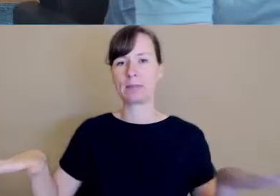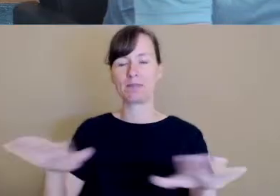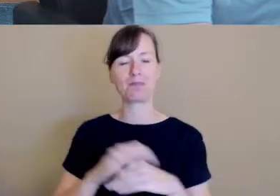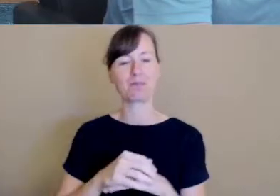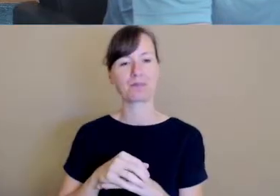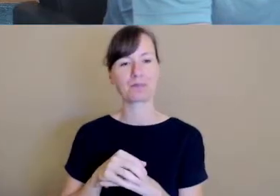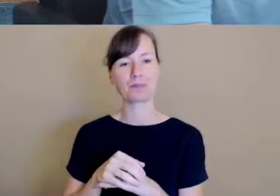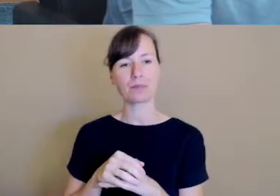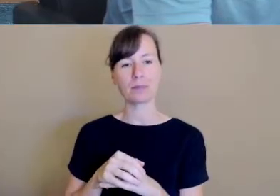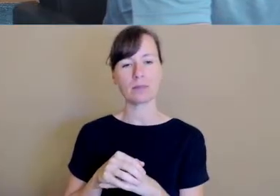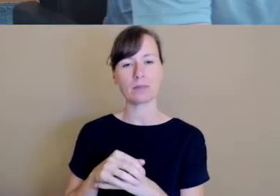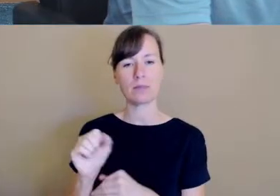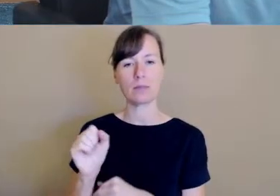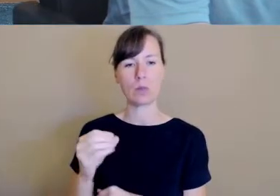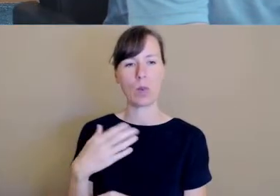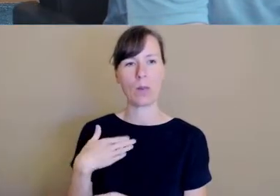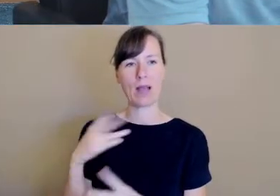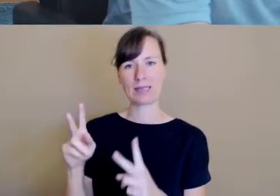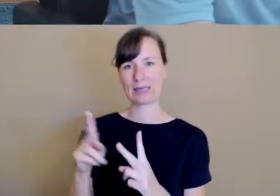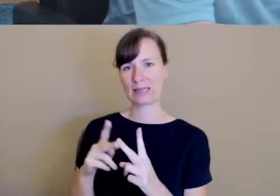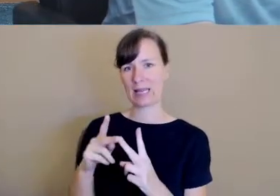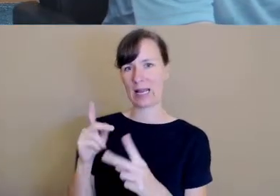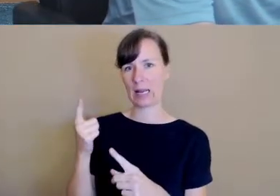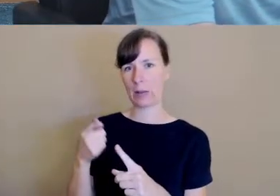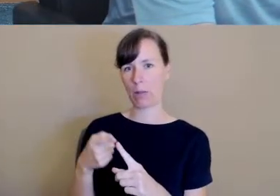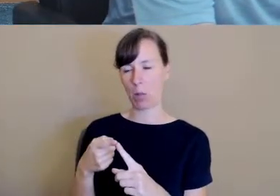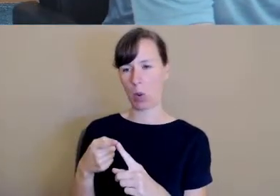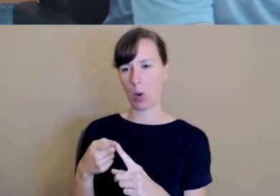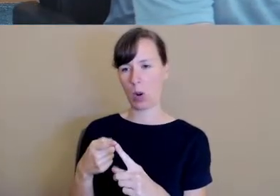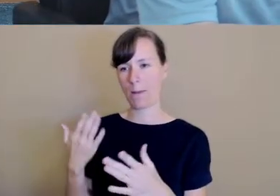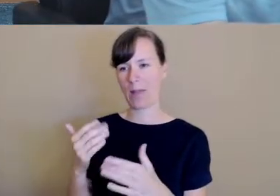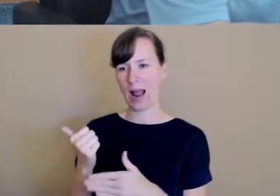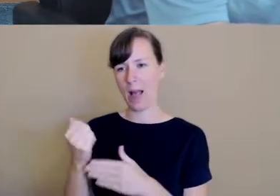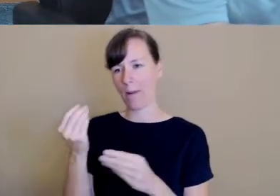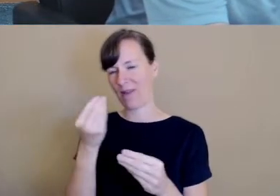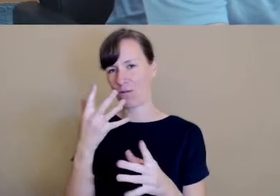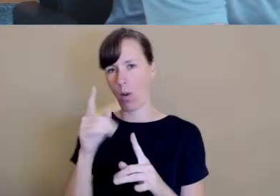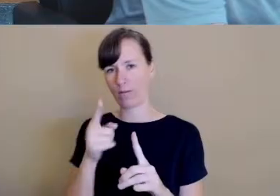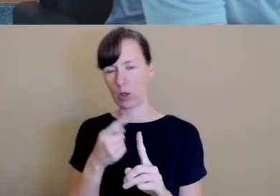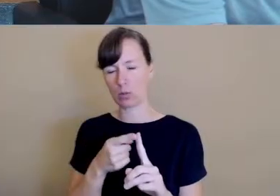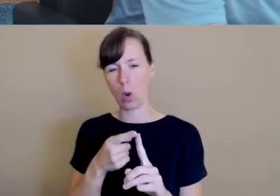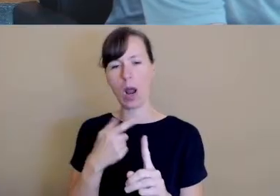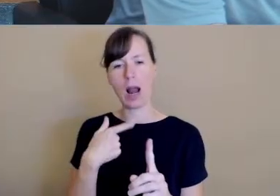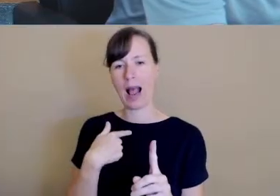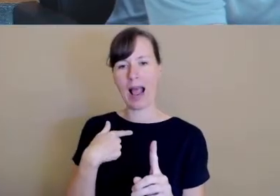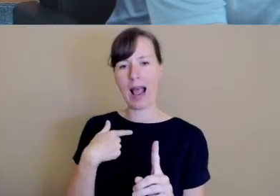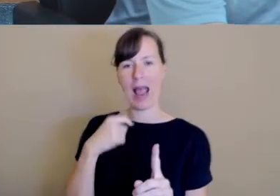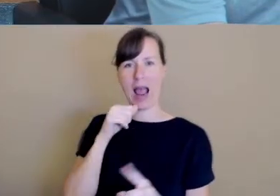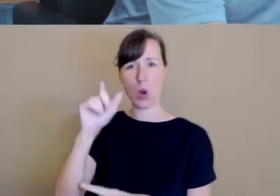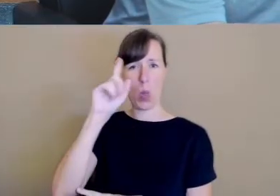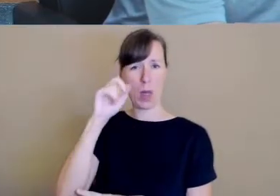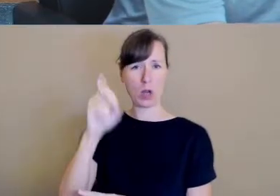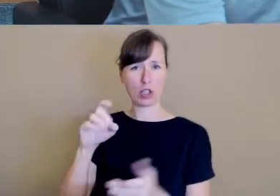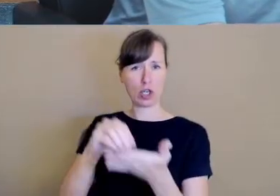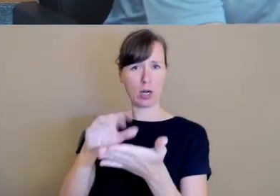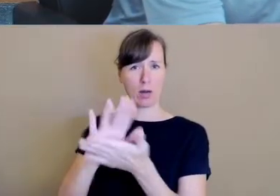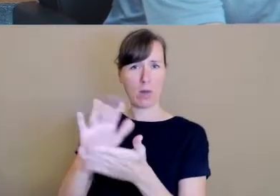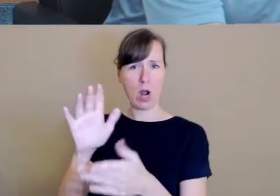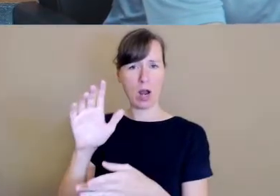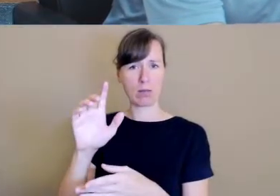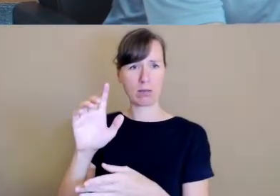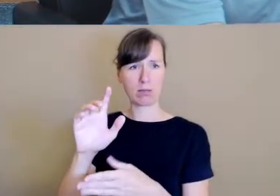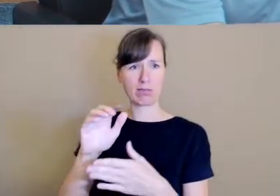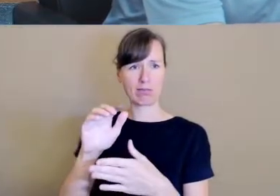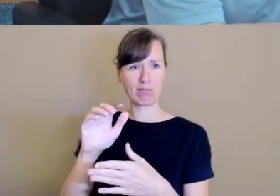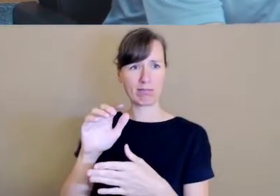I think my second point will help inform the first. I personally don't think there should be a dollar amount in this. I think we are then